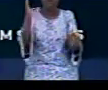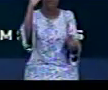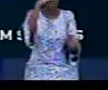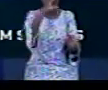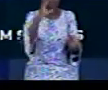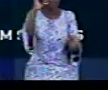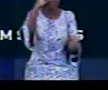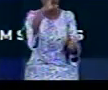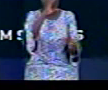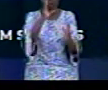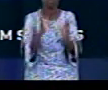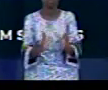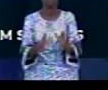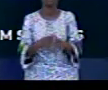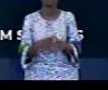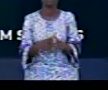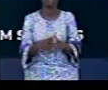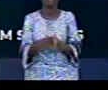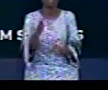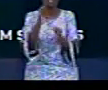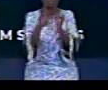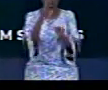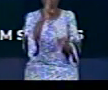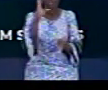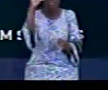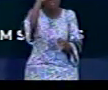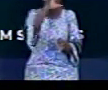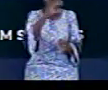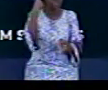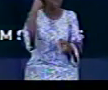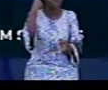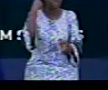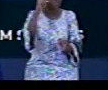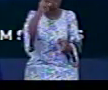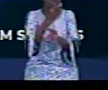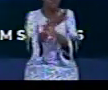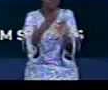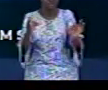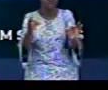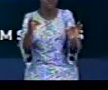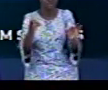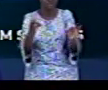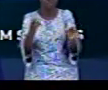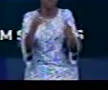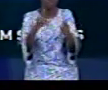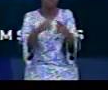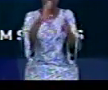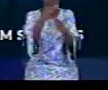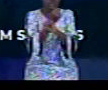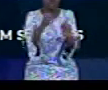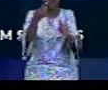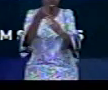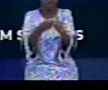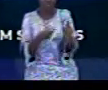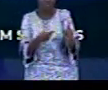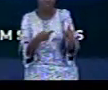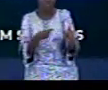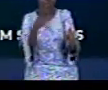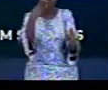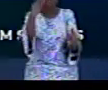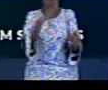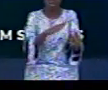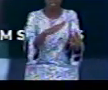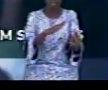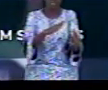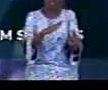seeking freedom. Freedom from sin, freedom from bad habits, freedom from anything that will